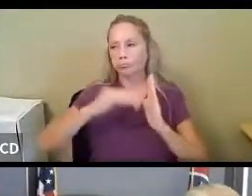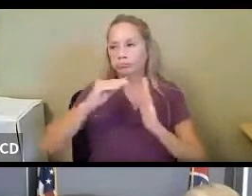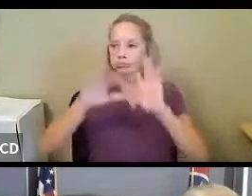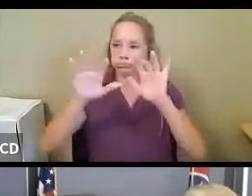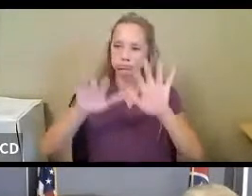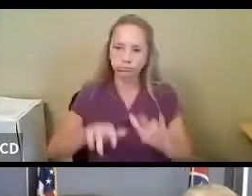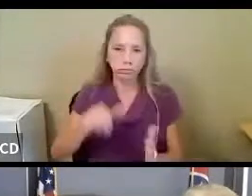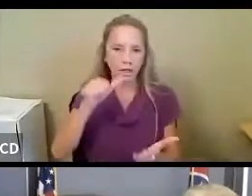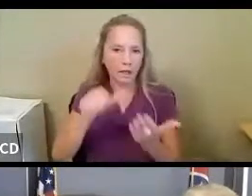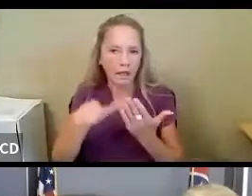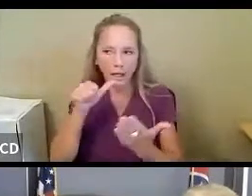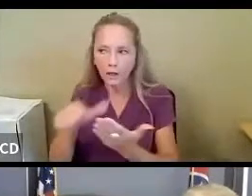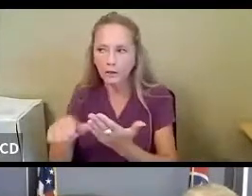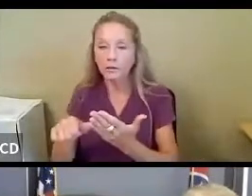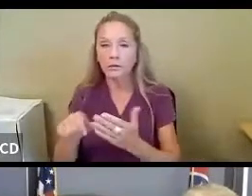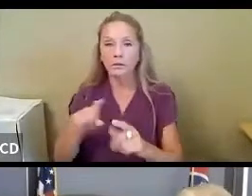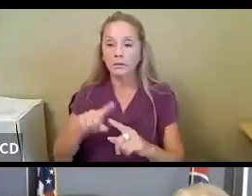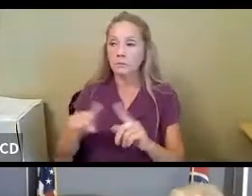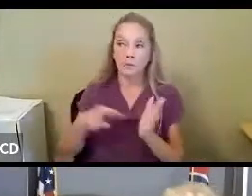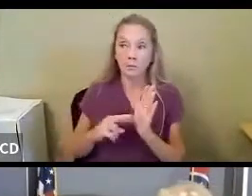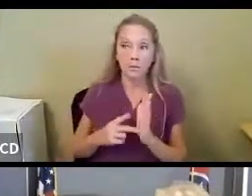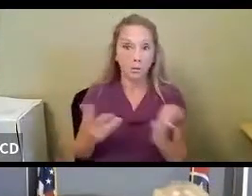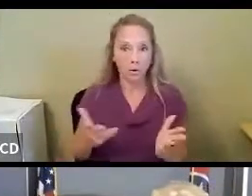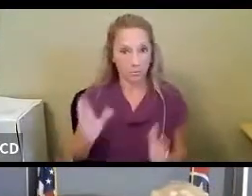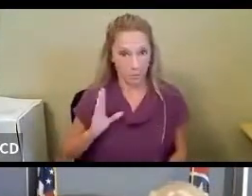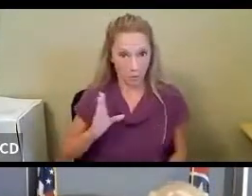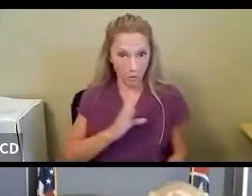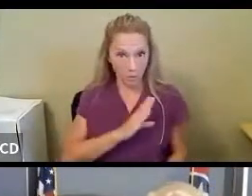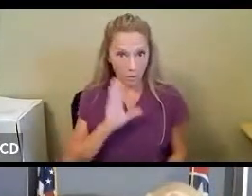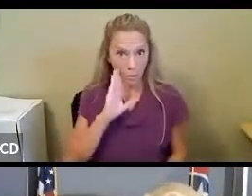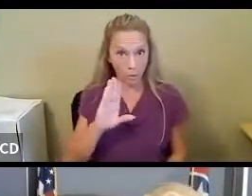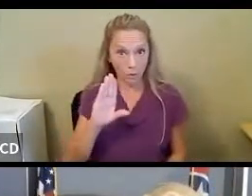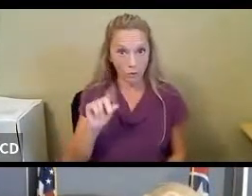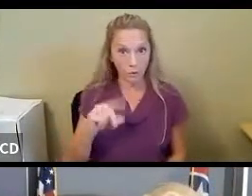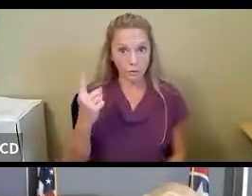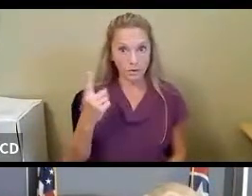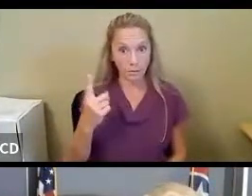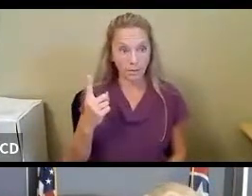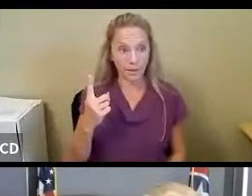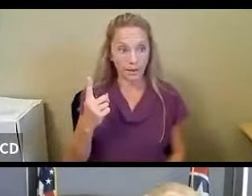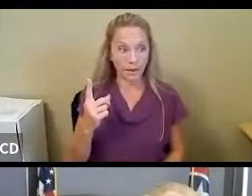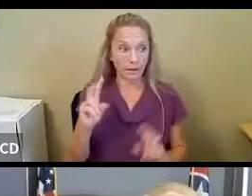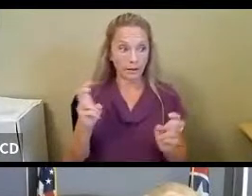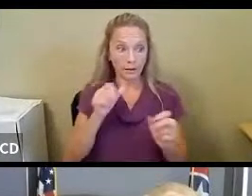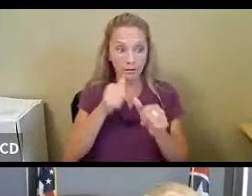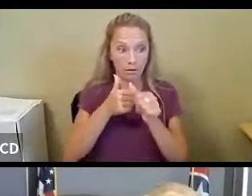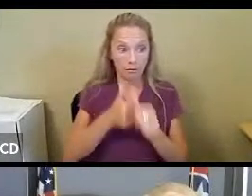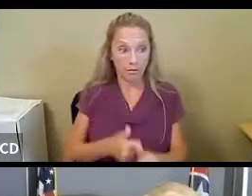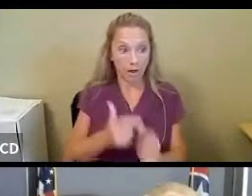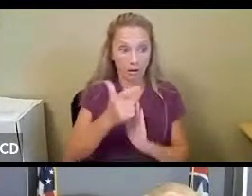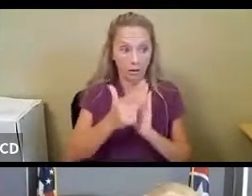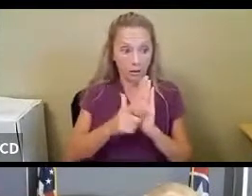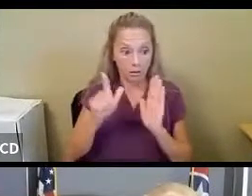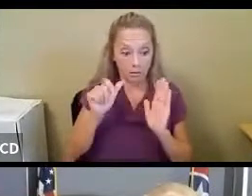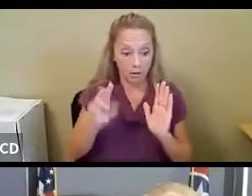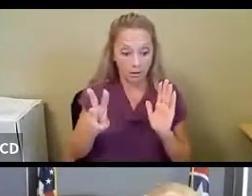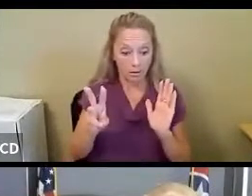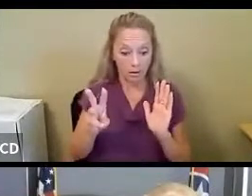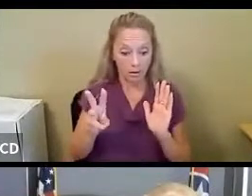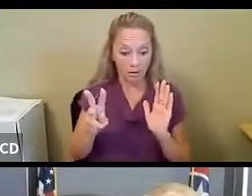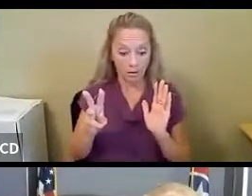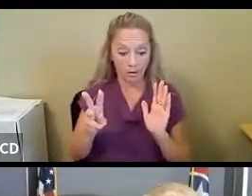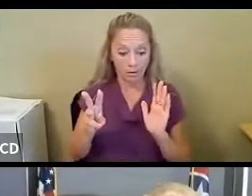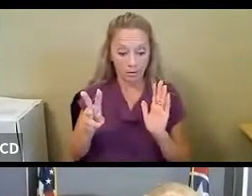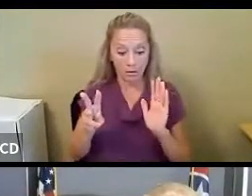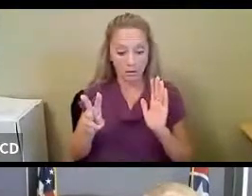as is the board going to be doing anything illegal by proceeding with the agenda item, my